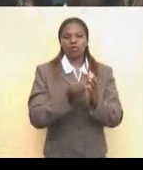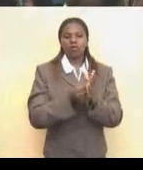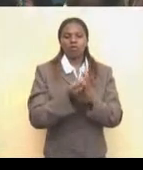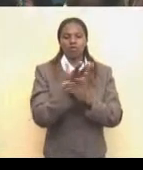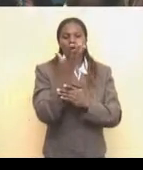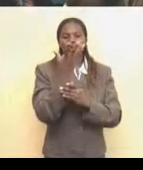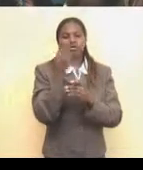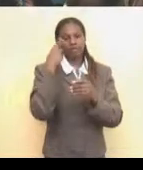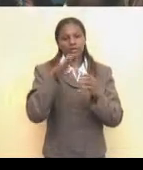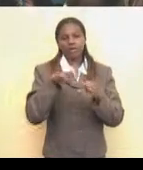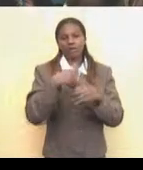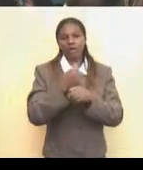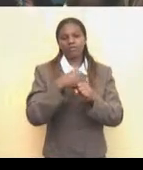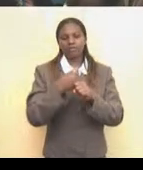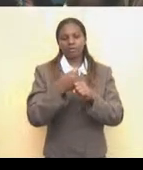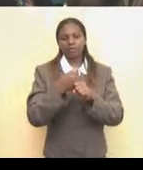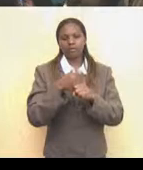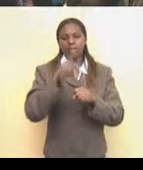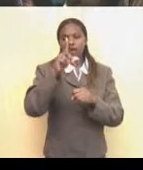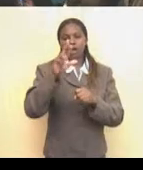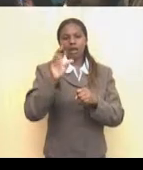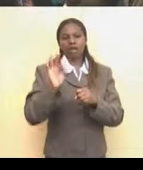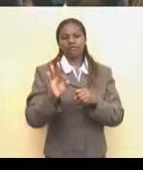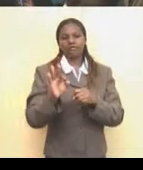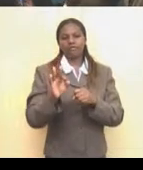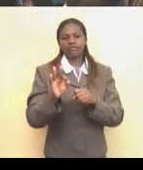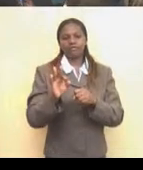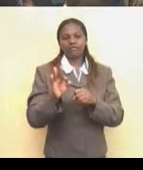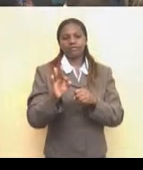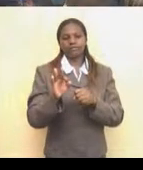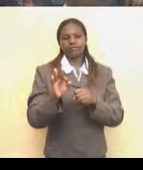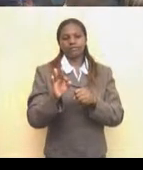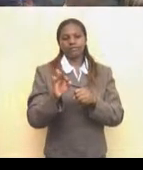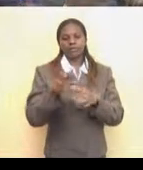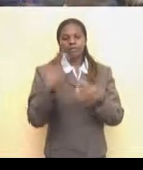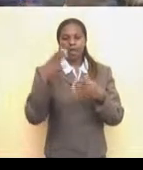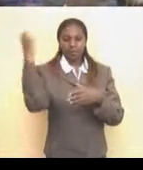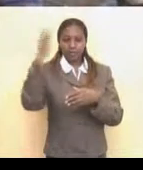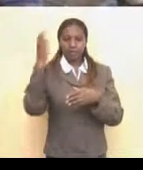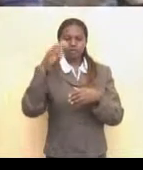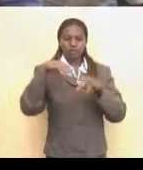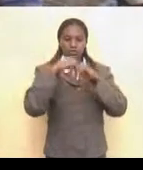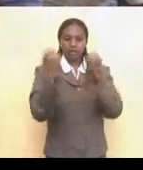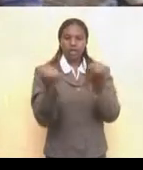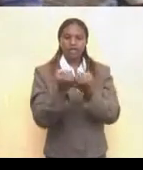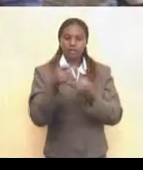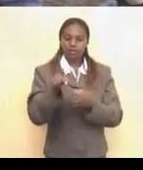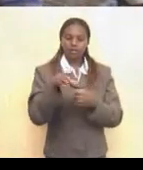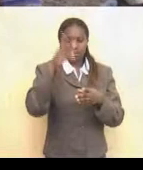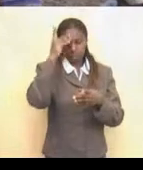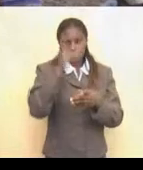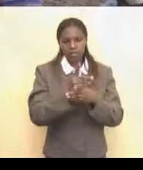Network PASUNE, which is hosted at LRF, when civil society organizations decided